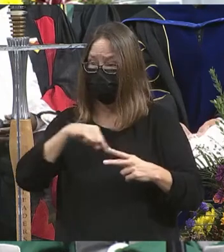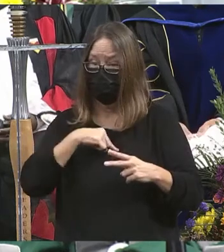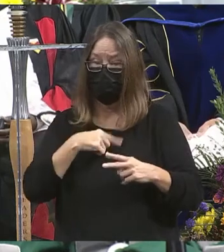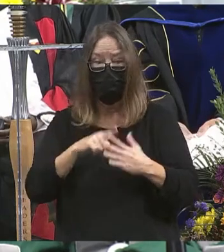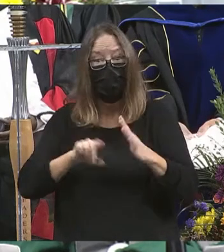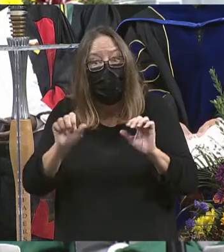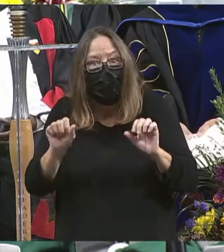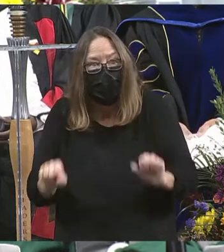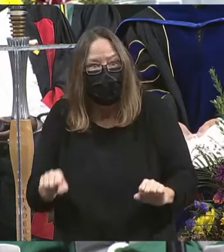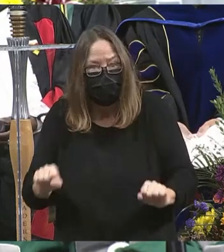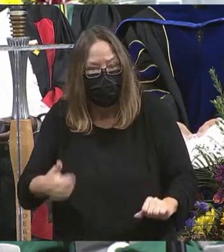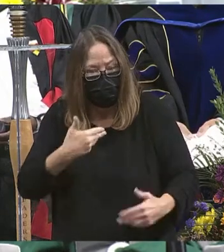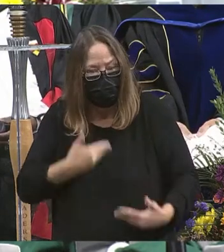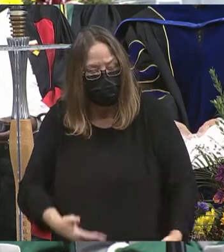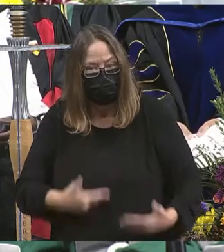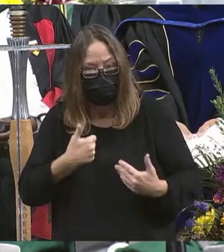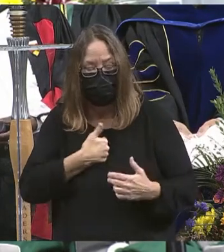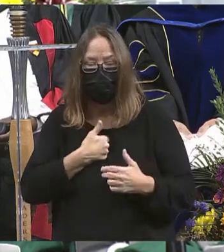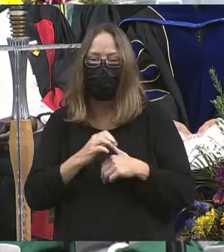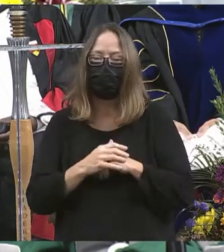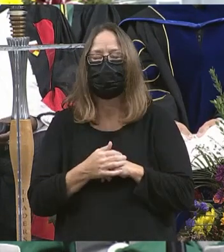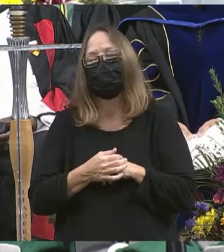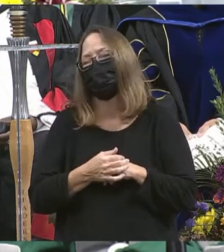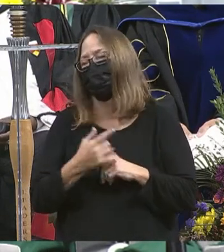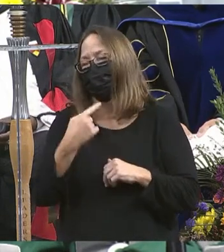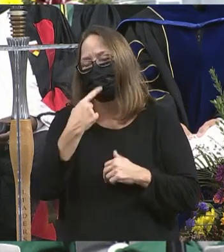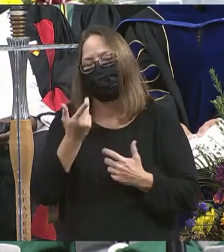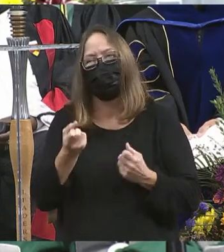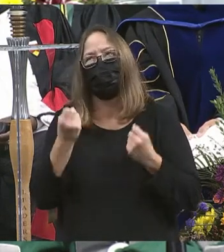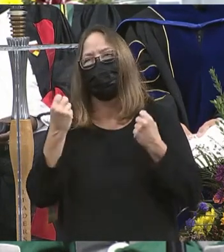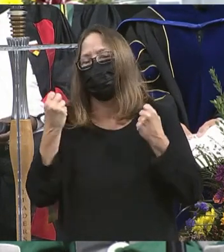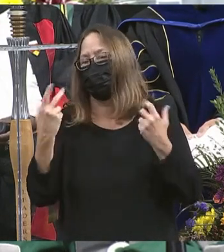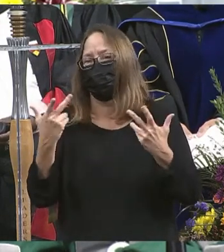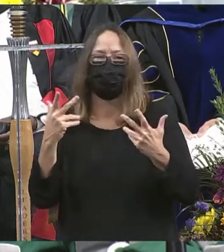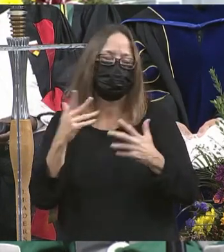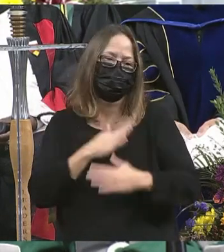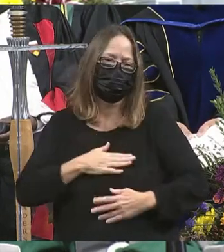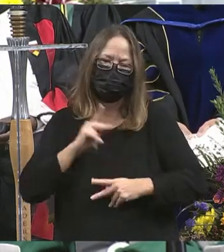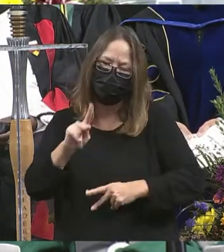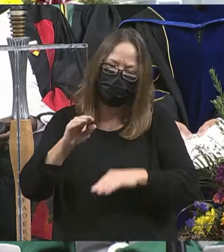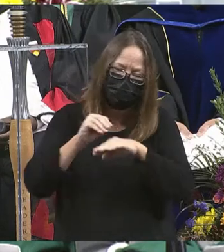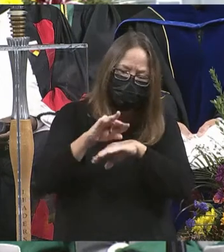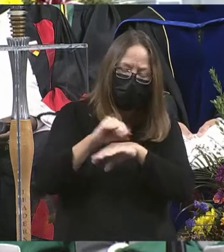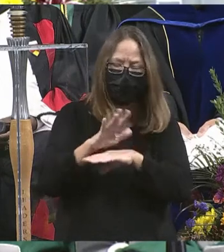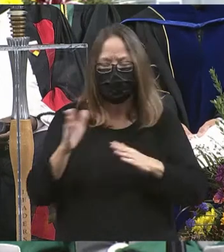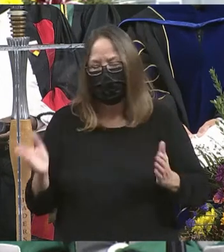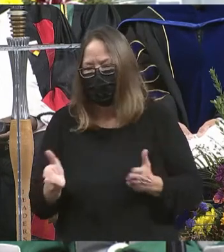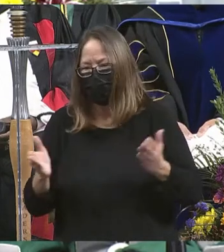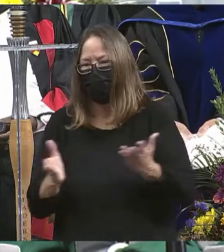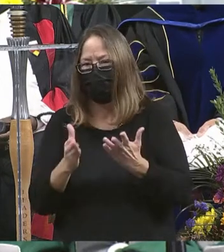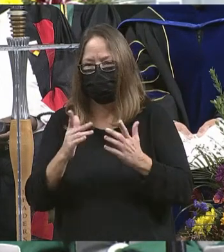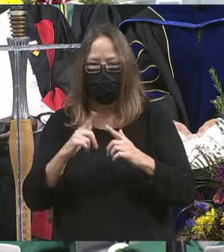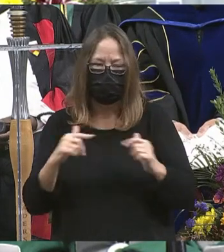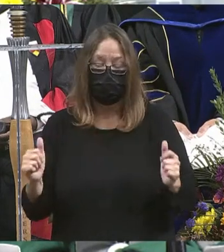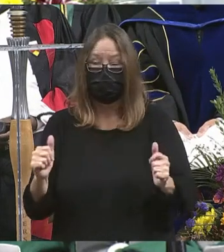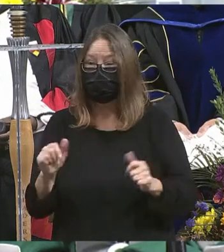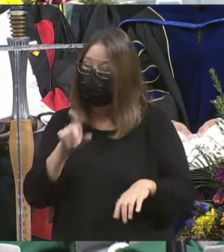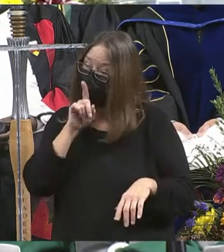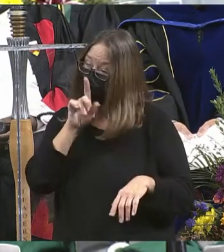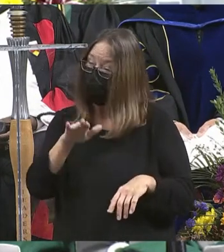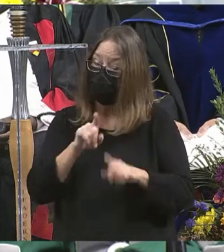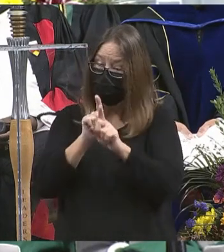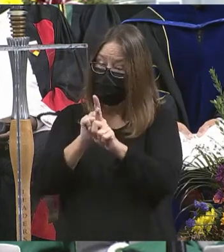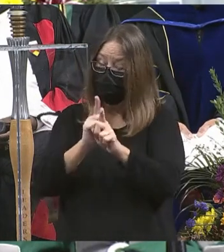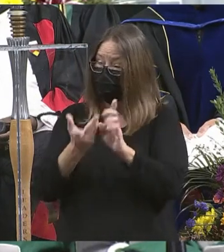be capable of. I can't tell you how much I appreciated their advice and encouragement. In fact, the mentors I have found